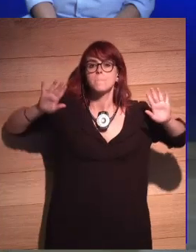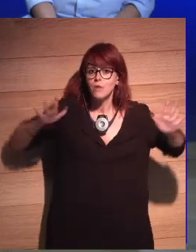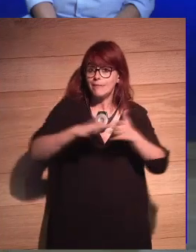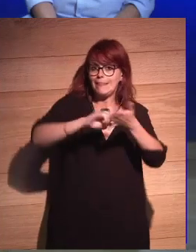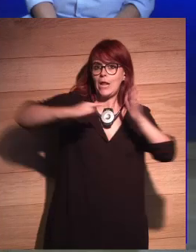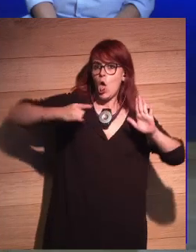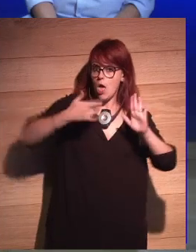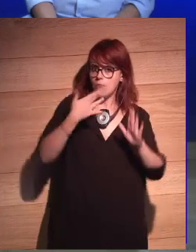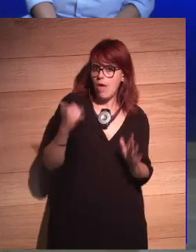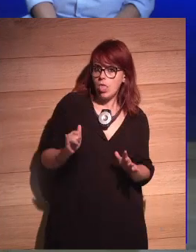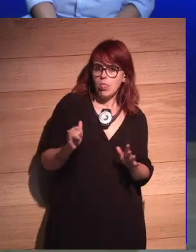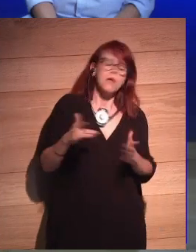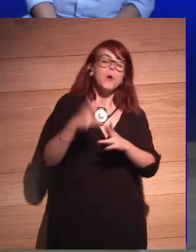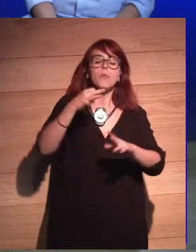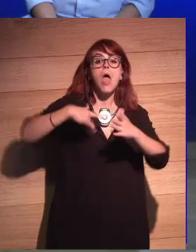able to